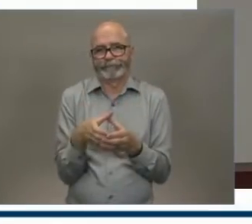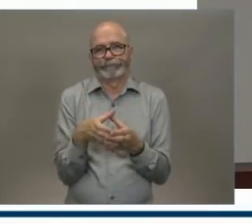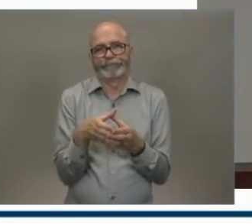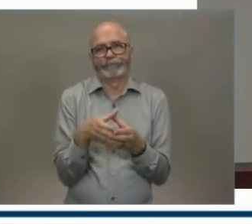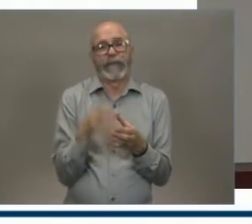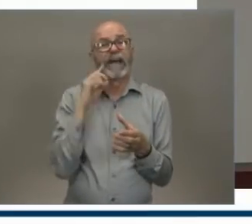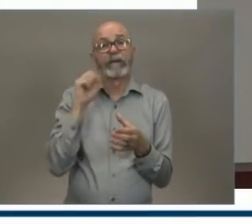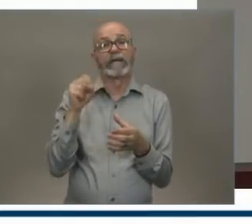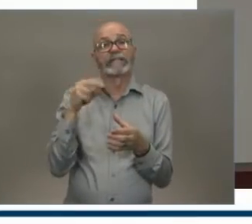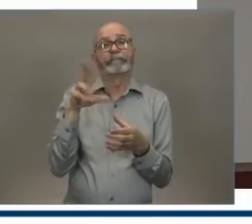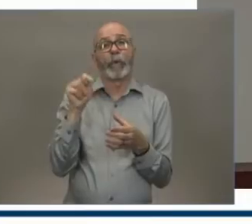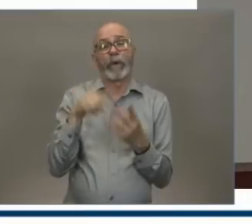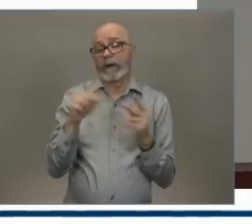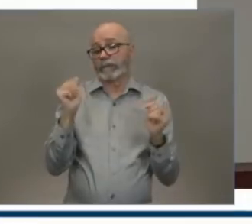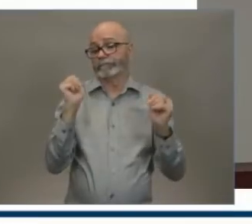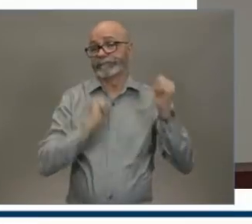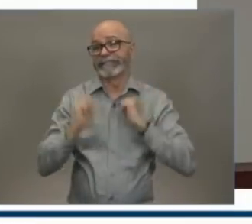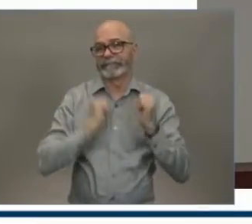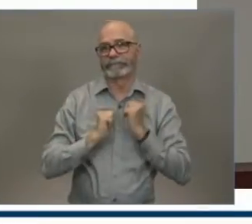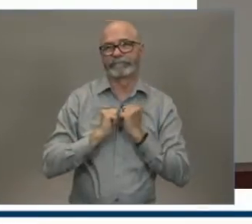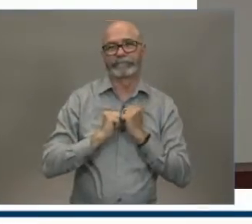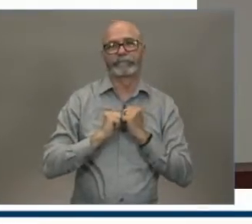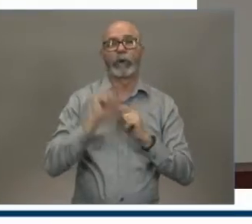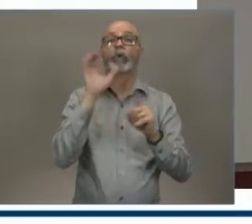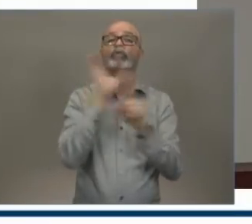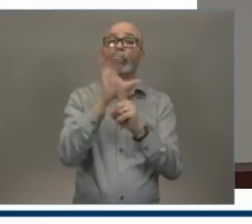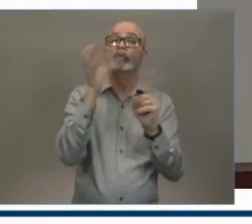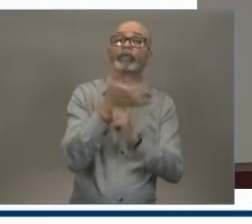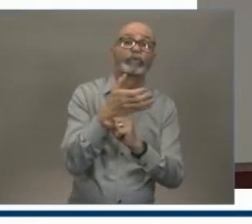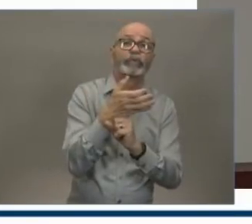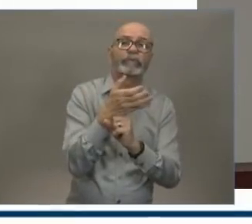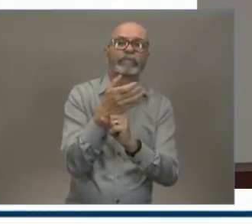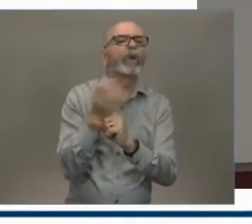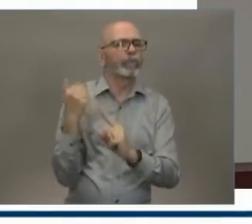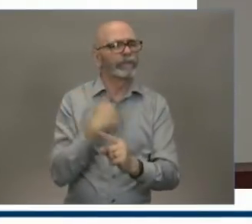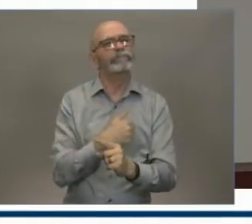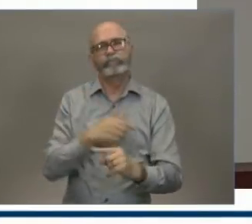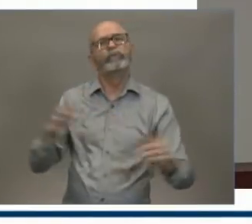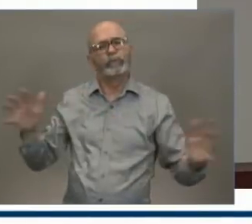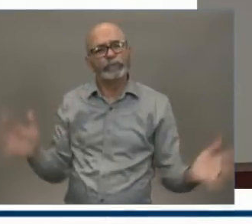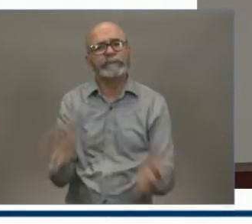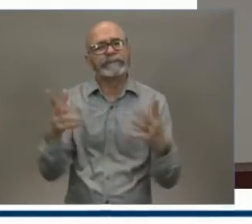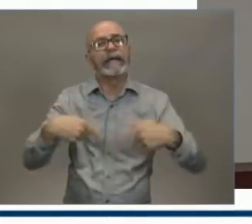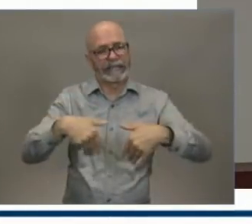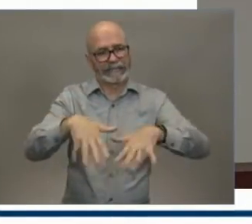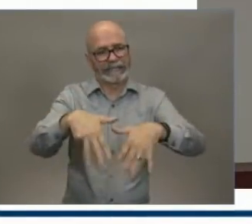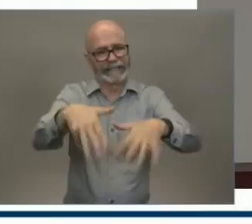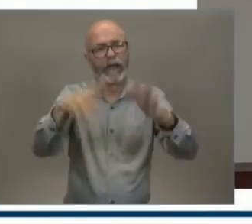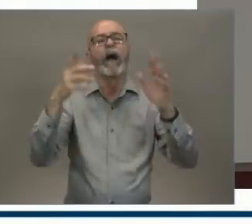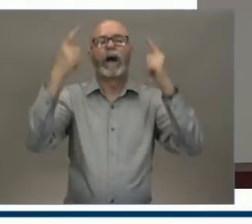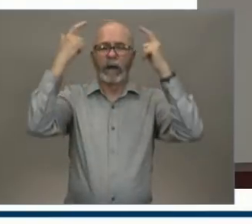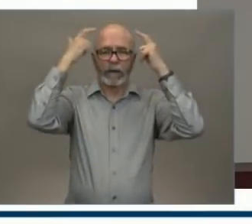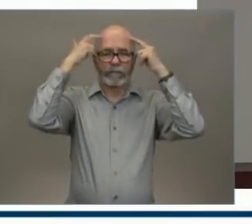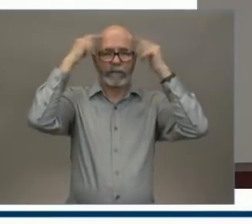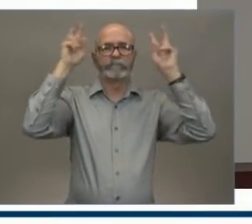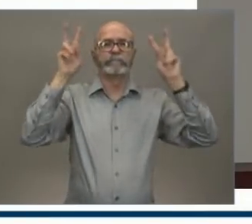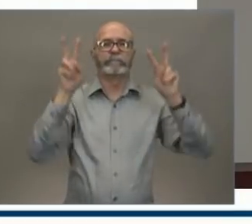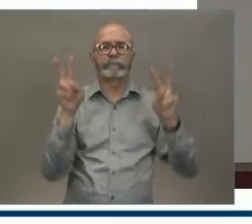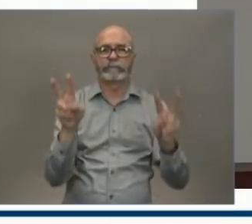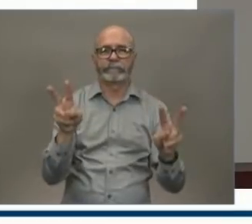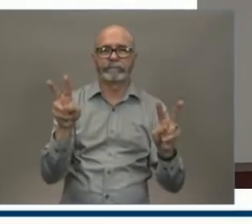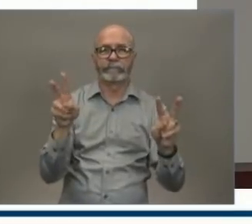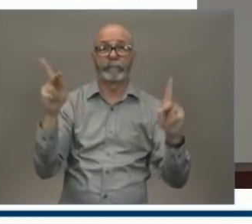mental health, and we're opening those opportunities somewhat, but we're not able to introduce